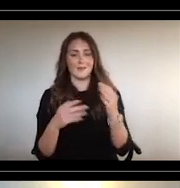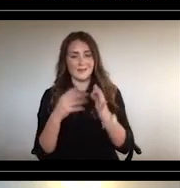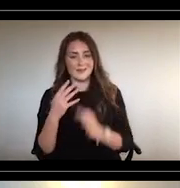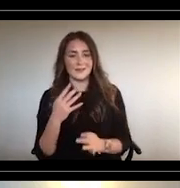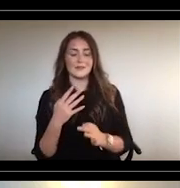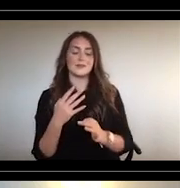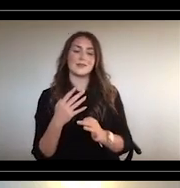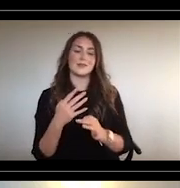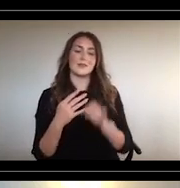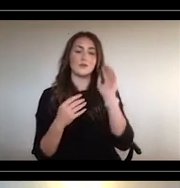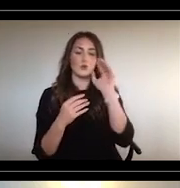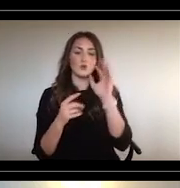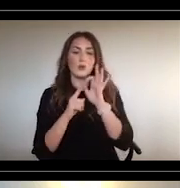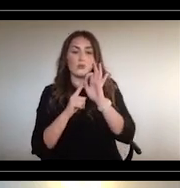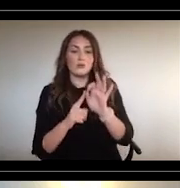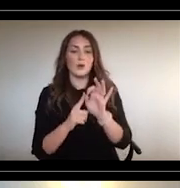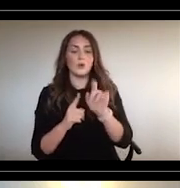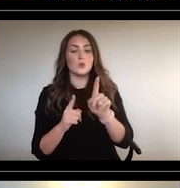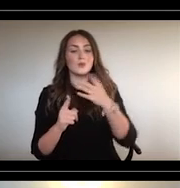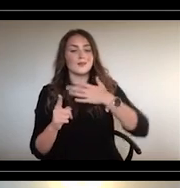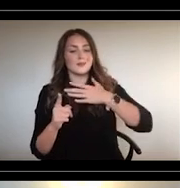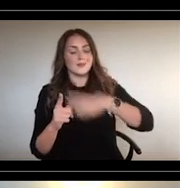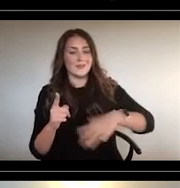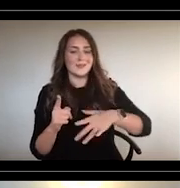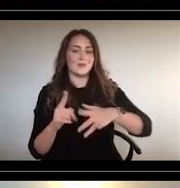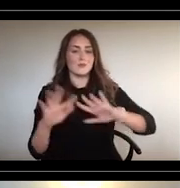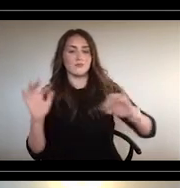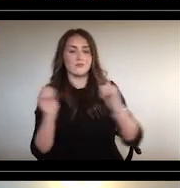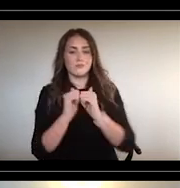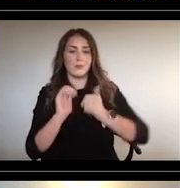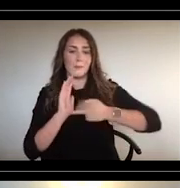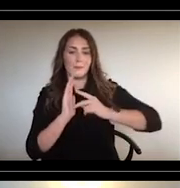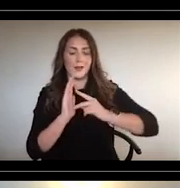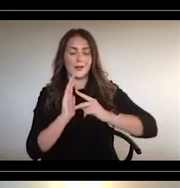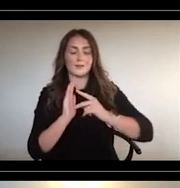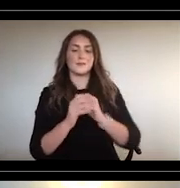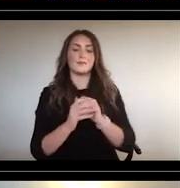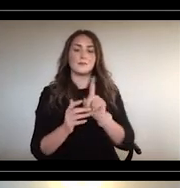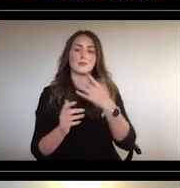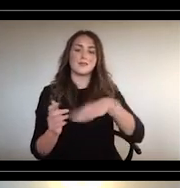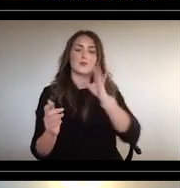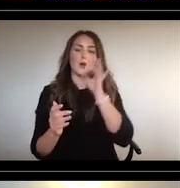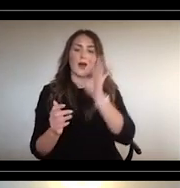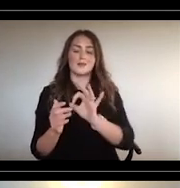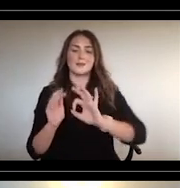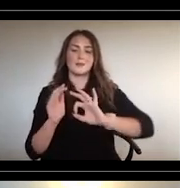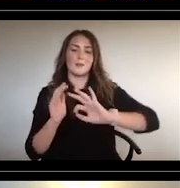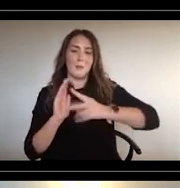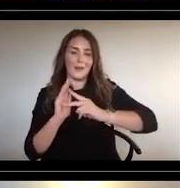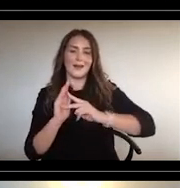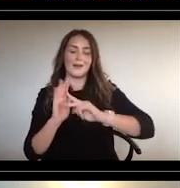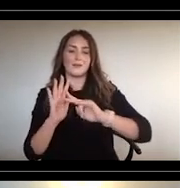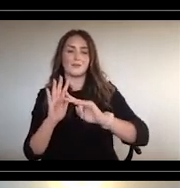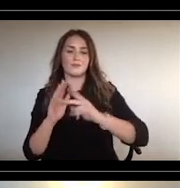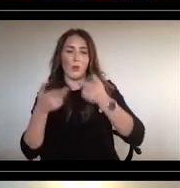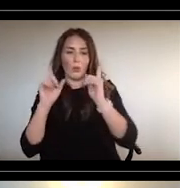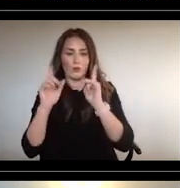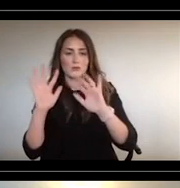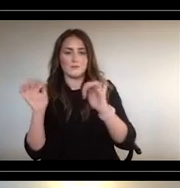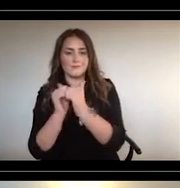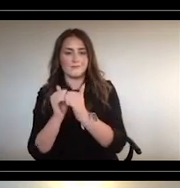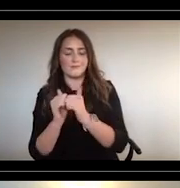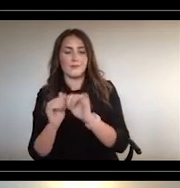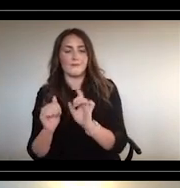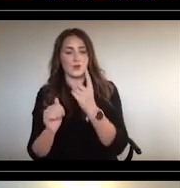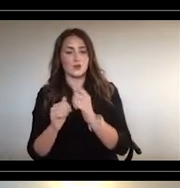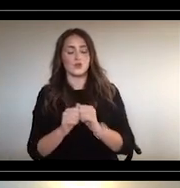in the future would need to seek planning permission from the relevant planning authority. Now, it is worth noting that down in Kent, near to